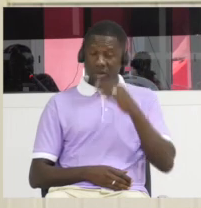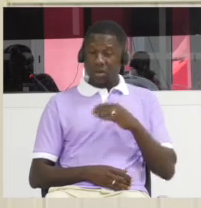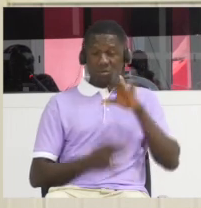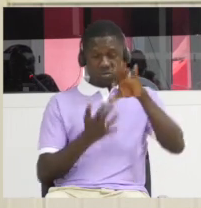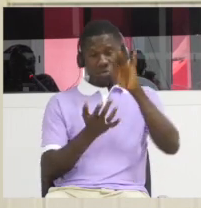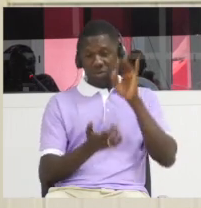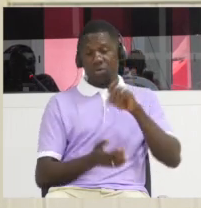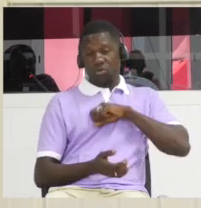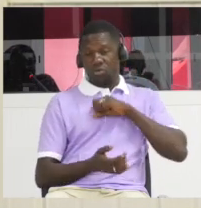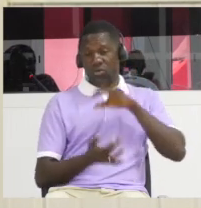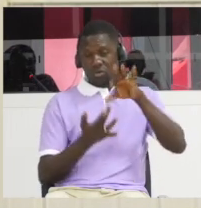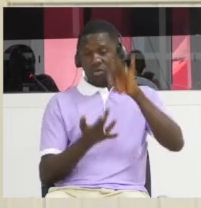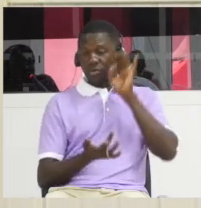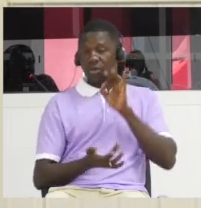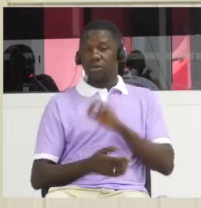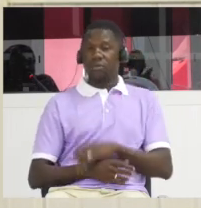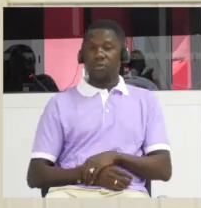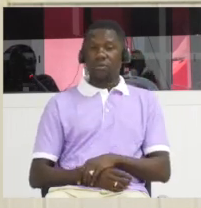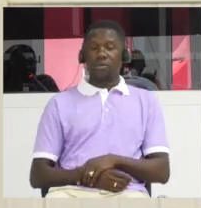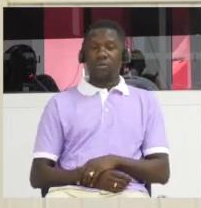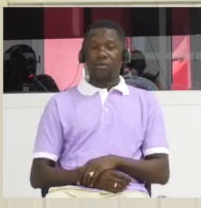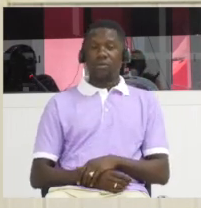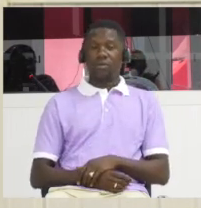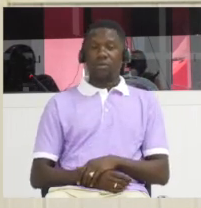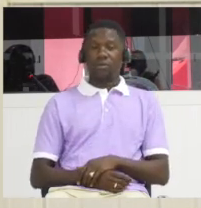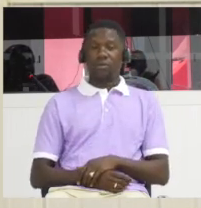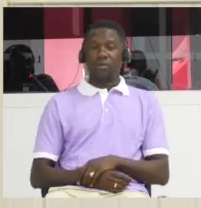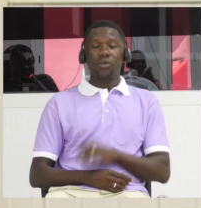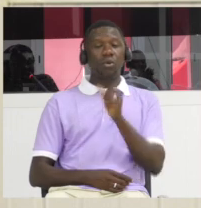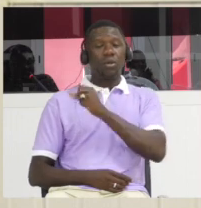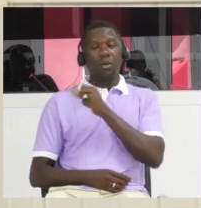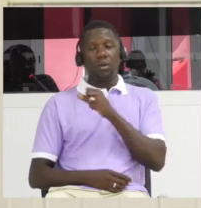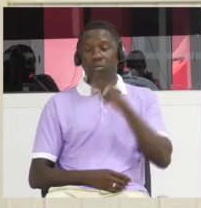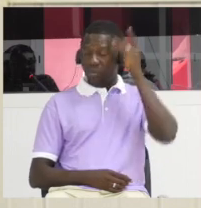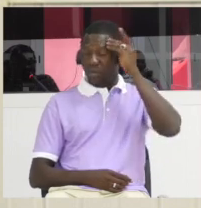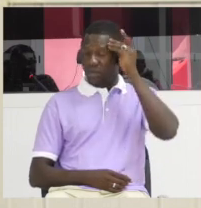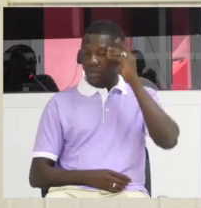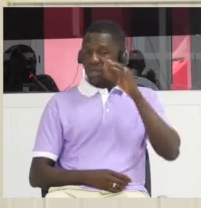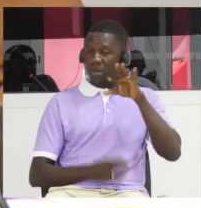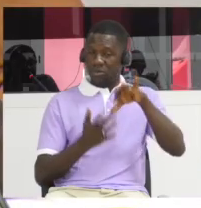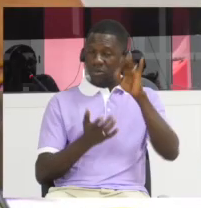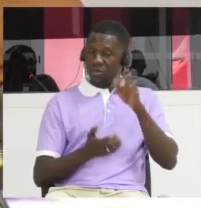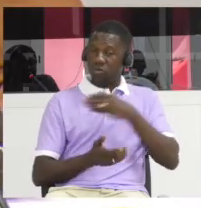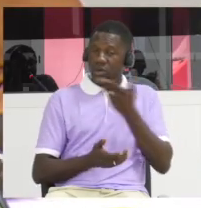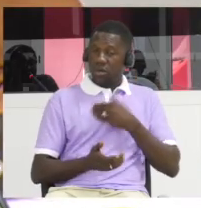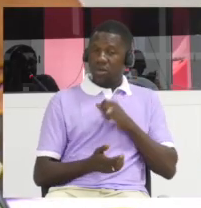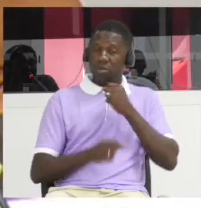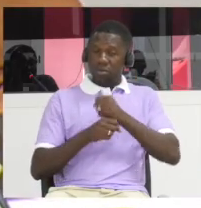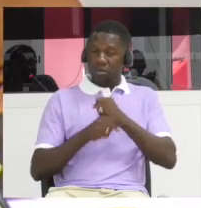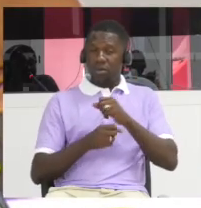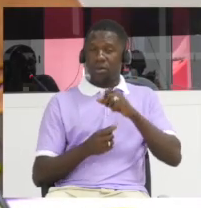political considerations, why he was made vice president, I think